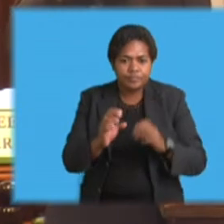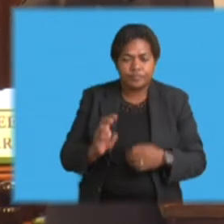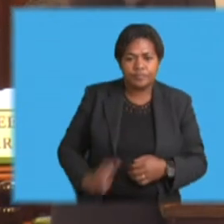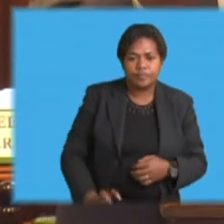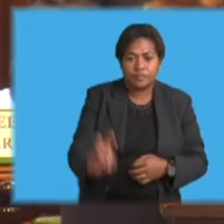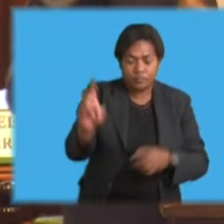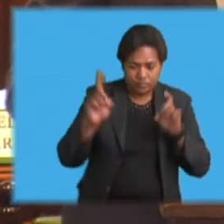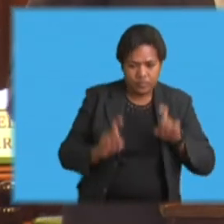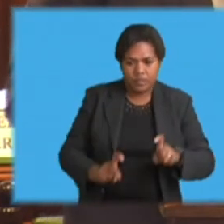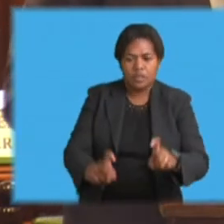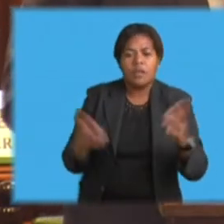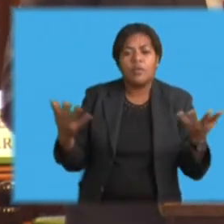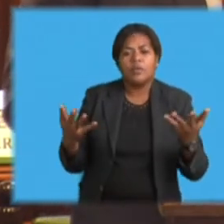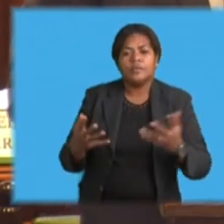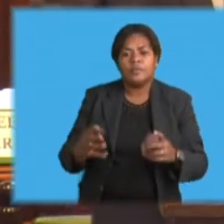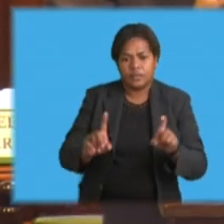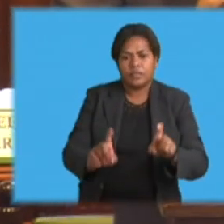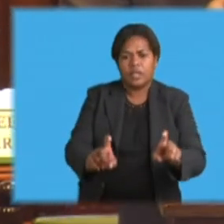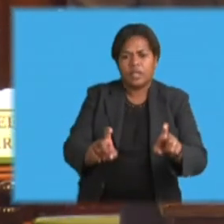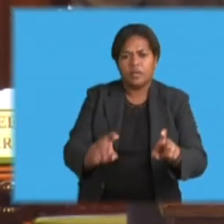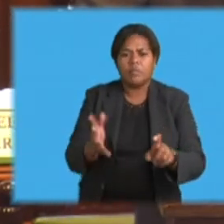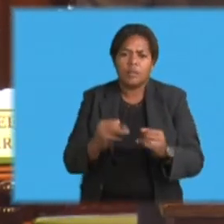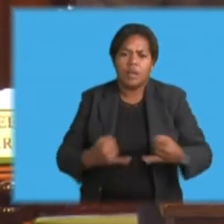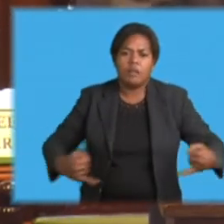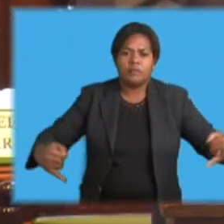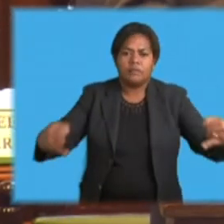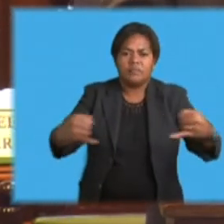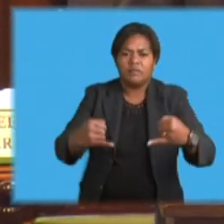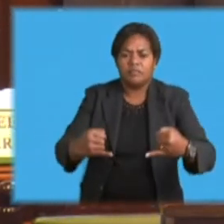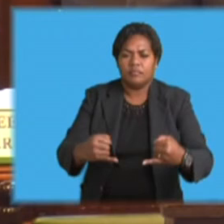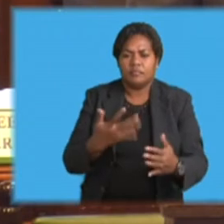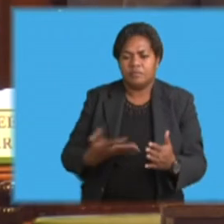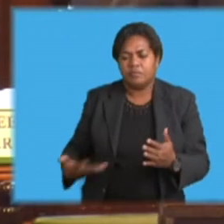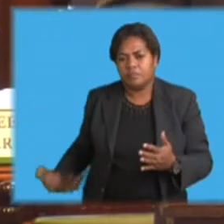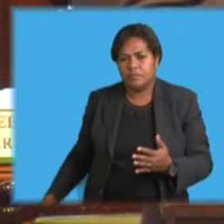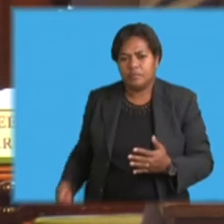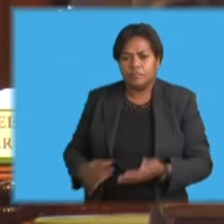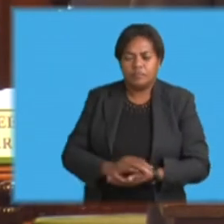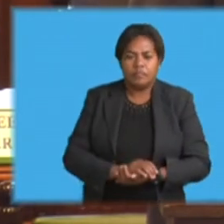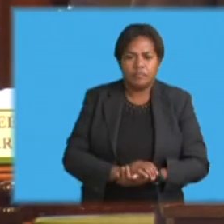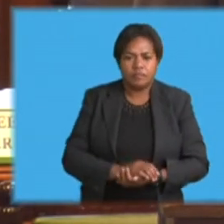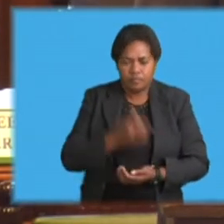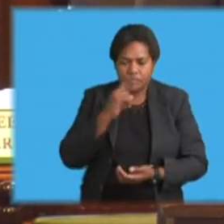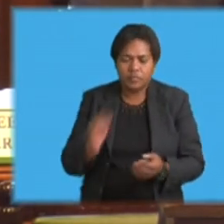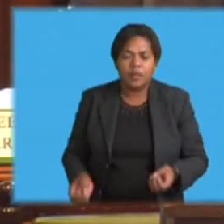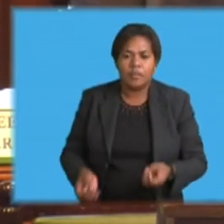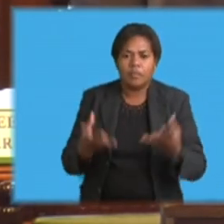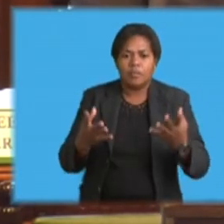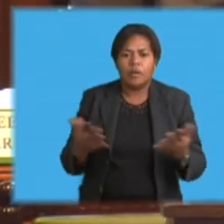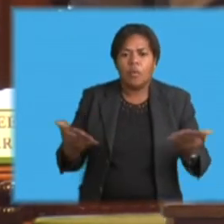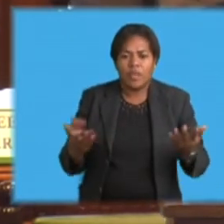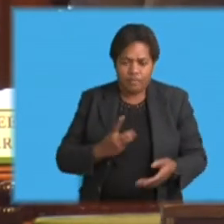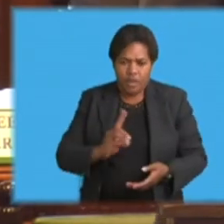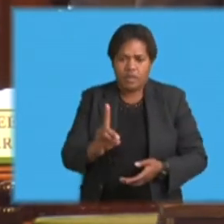remain where they are living, out in the islands and so forth, but produce crops, provide services that can be made available to where the demand is.